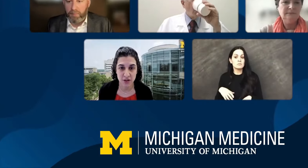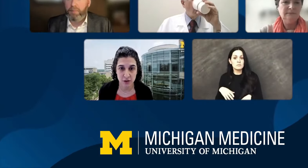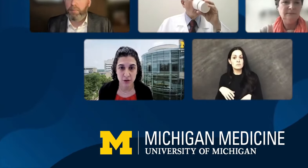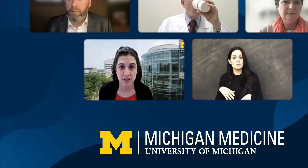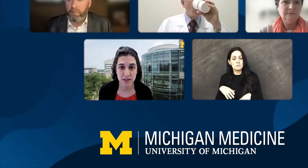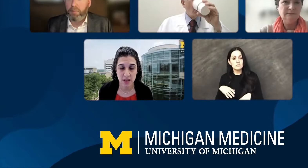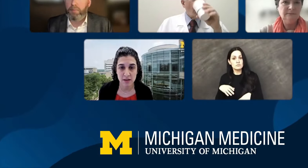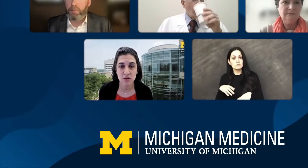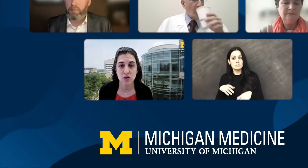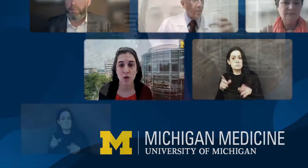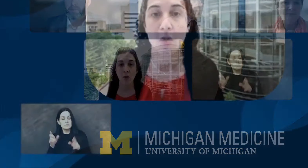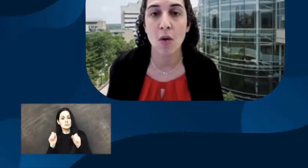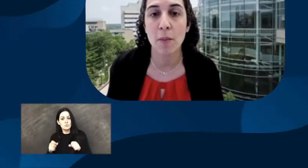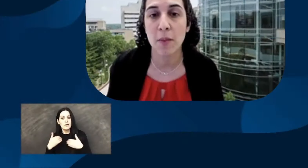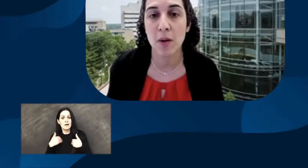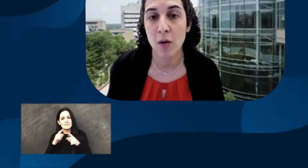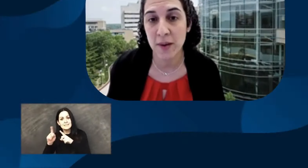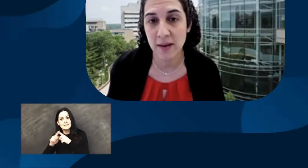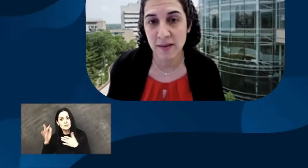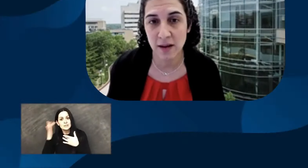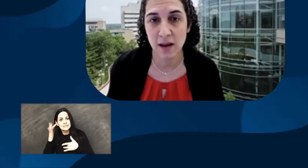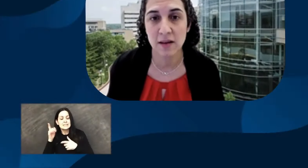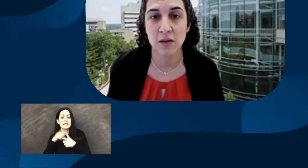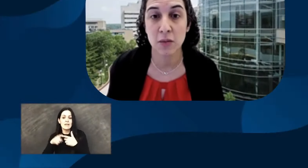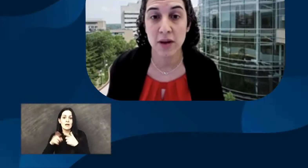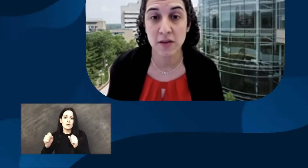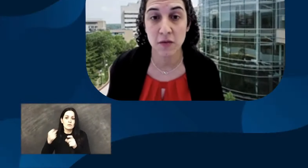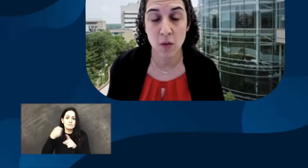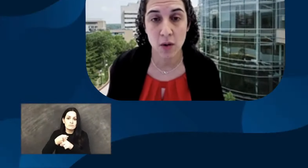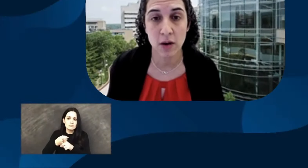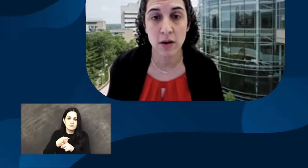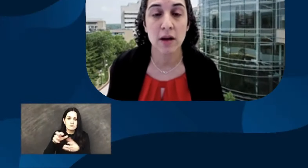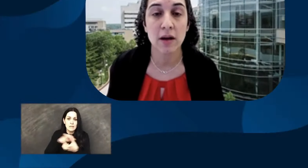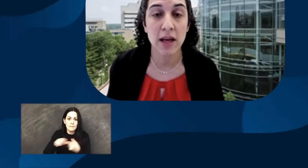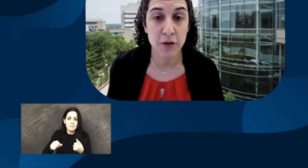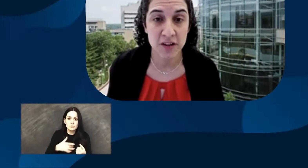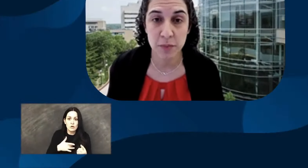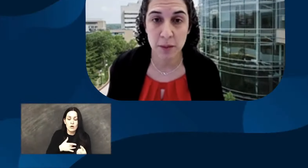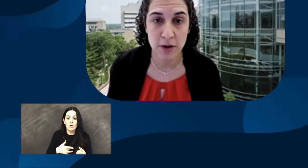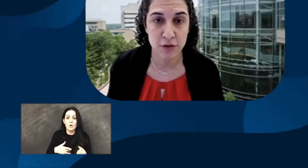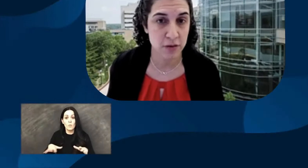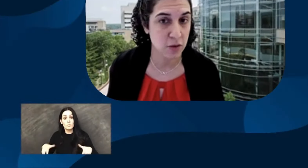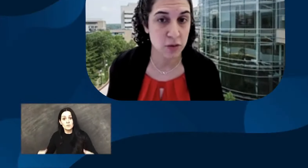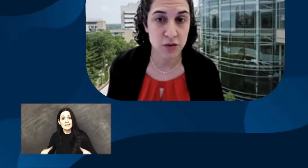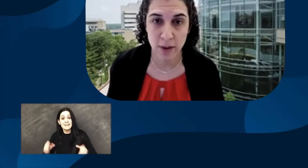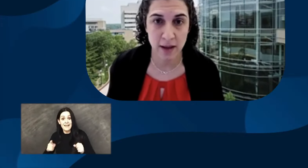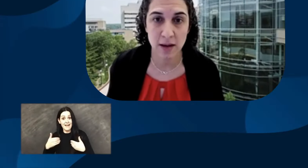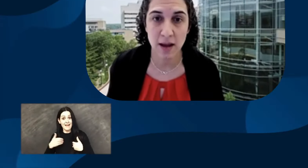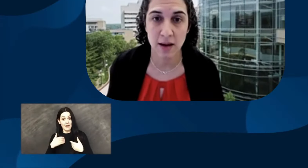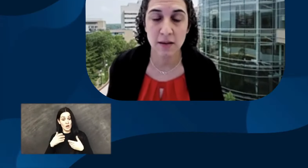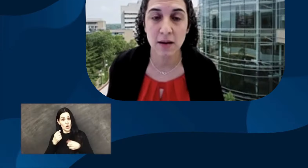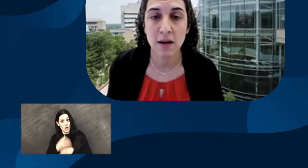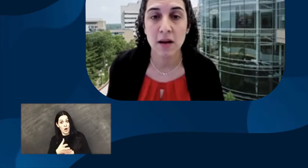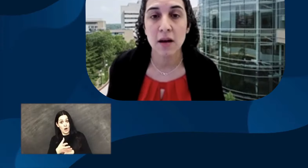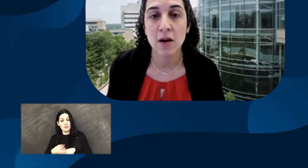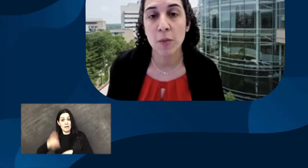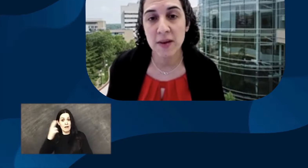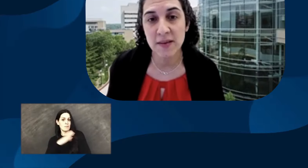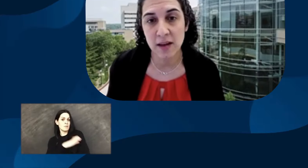for vascular disease. So obesity is a risk for increased blood pressure. Those go hand in